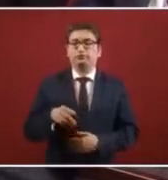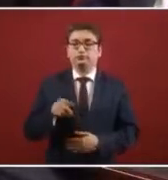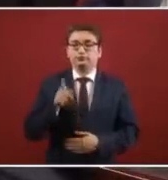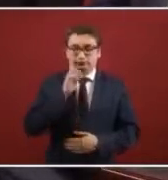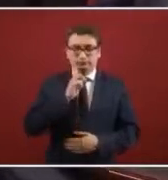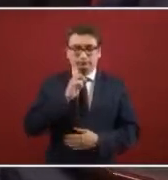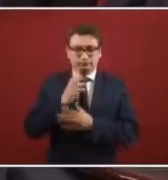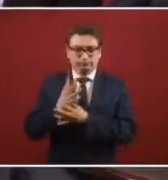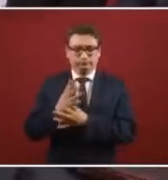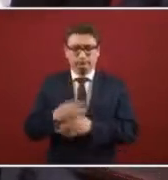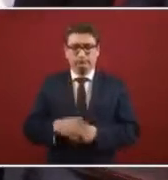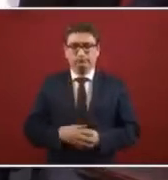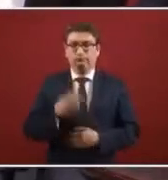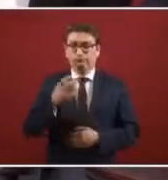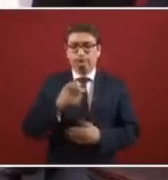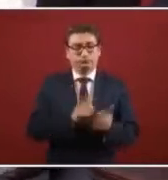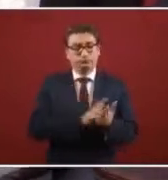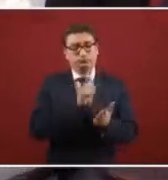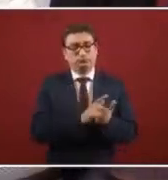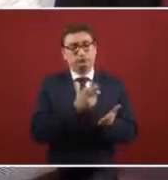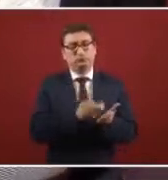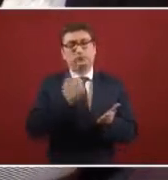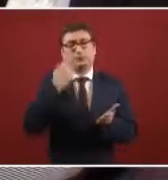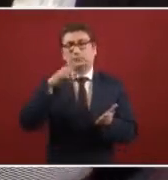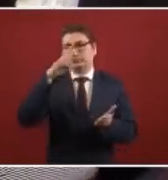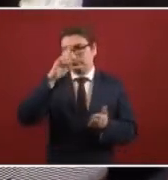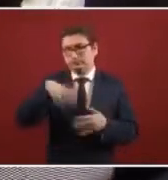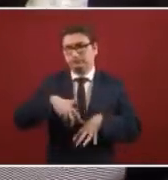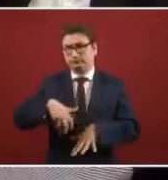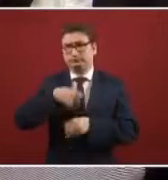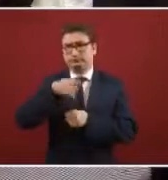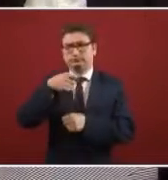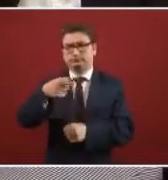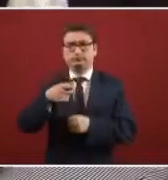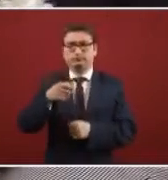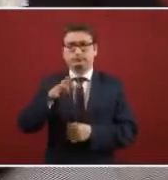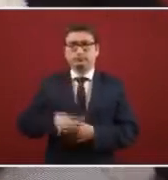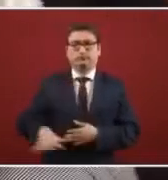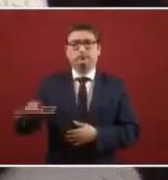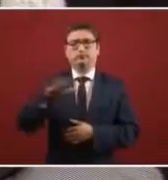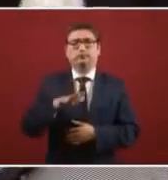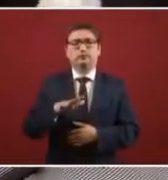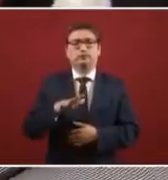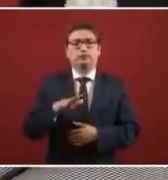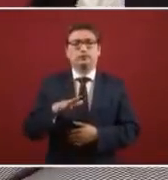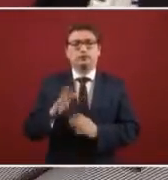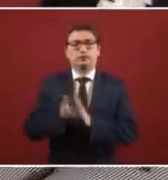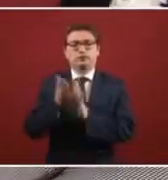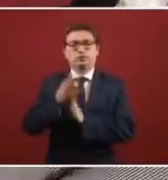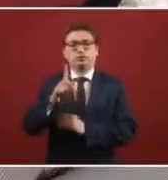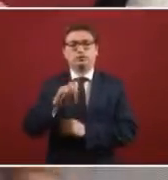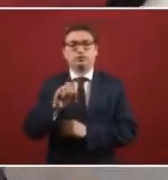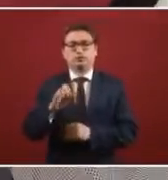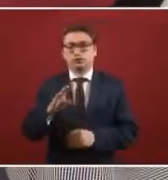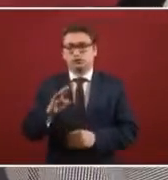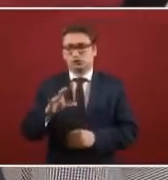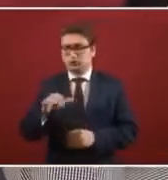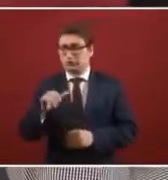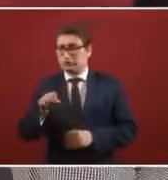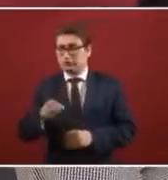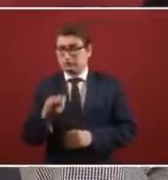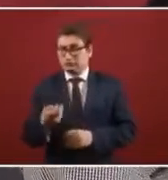una ley mandada a So hacer para this evitar is a manifestaciones law to contra la obra de prevent dos becas. manifestation No. regarding the job for those becas.